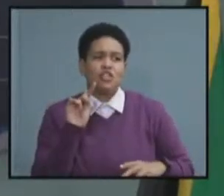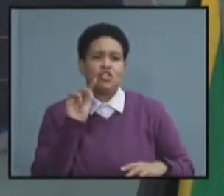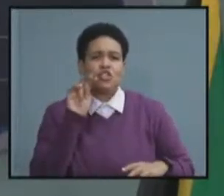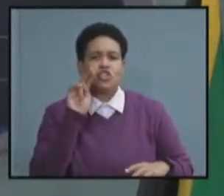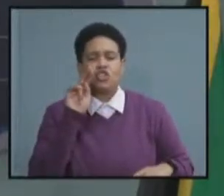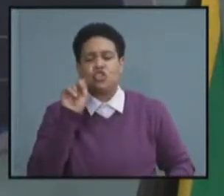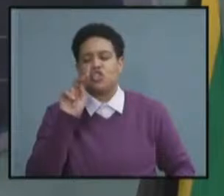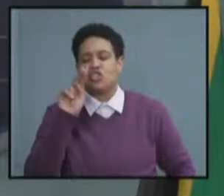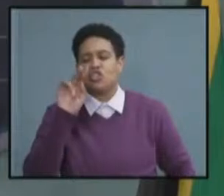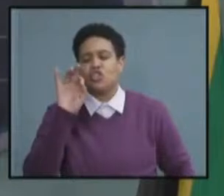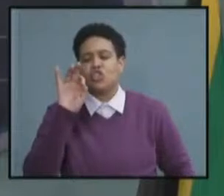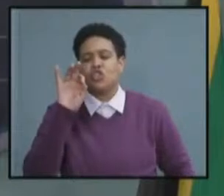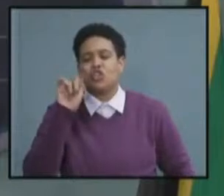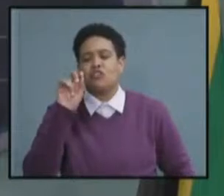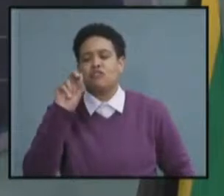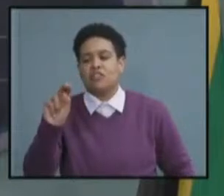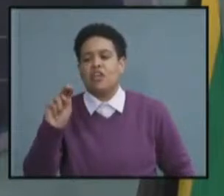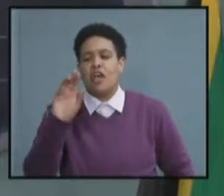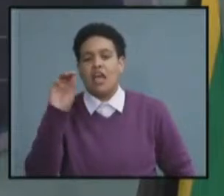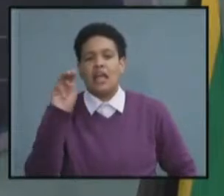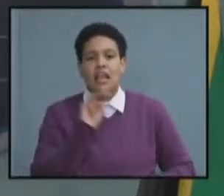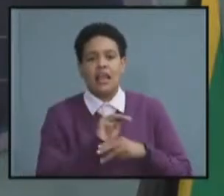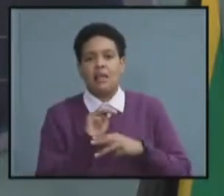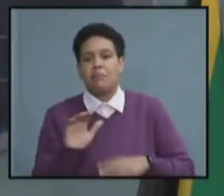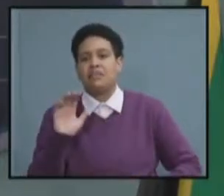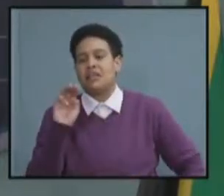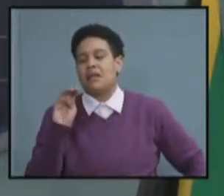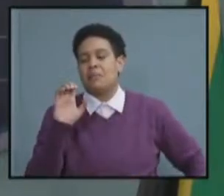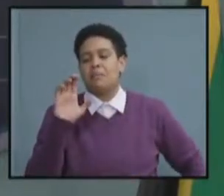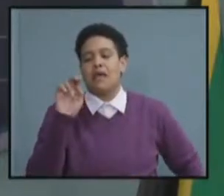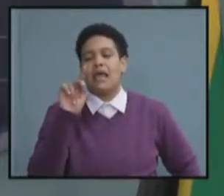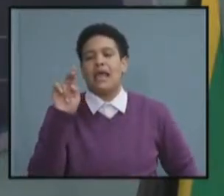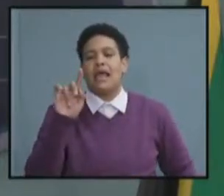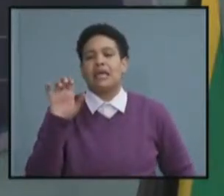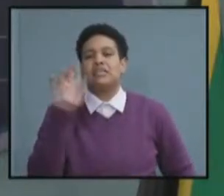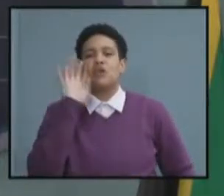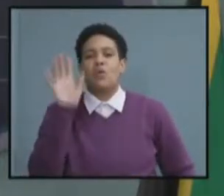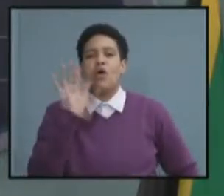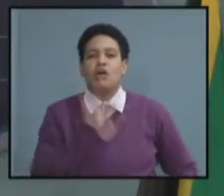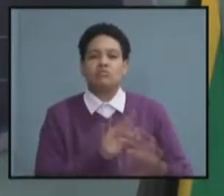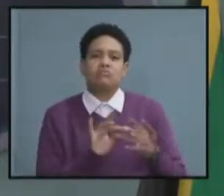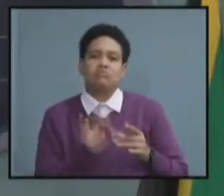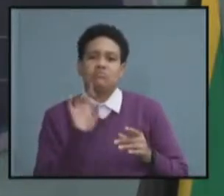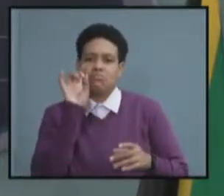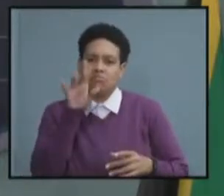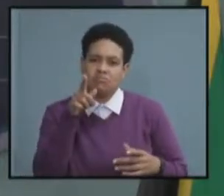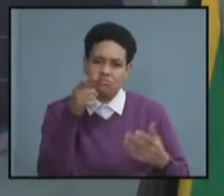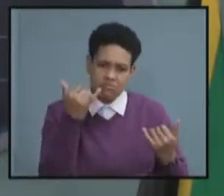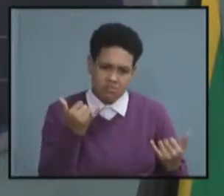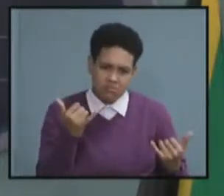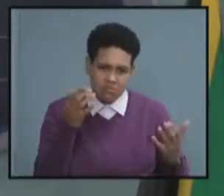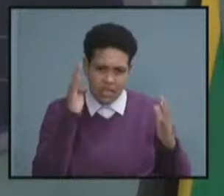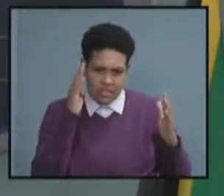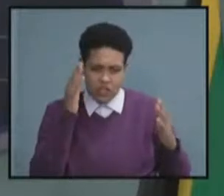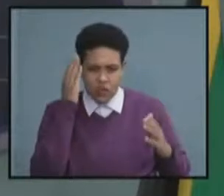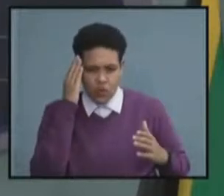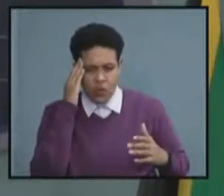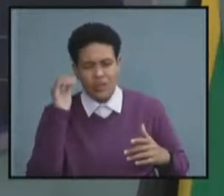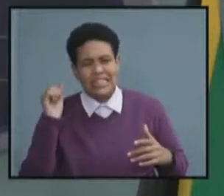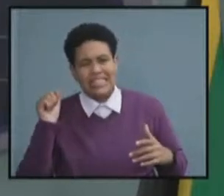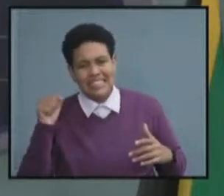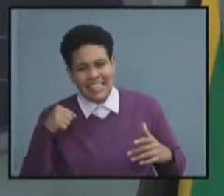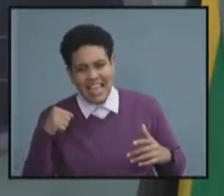Tufton and Minister Mackenzie may want to bring to your attention. Yes, there